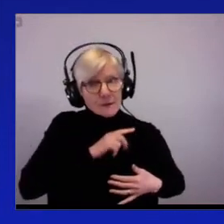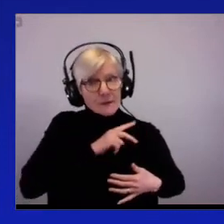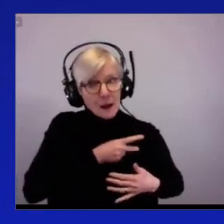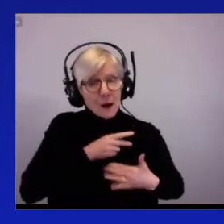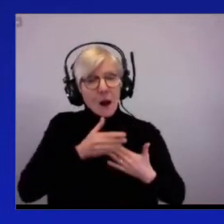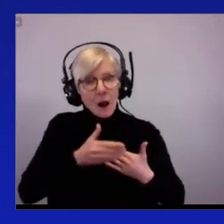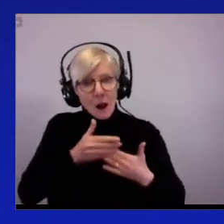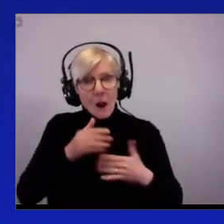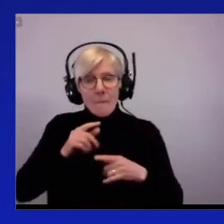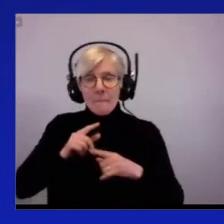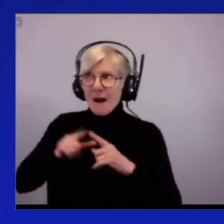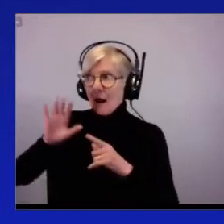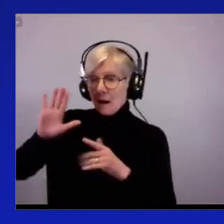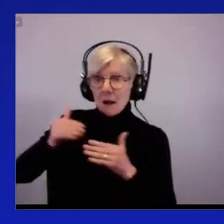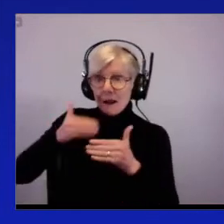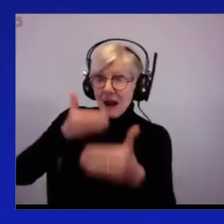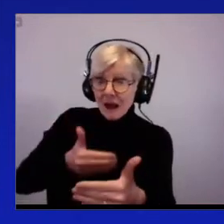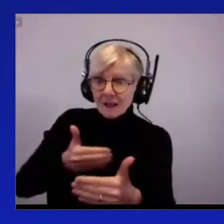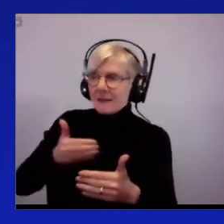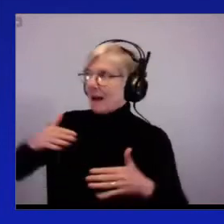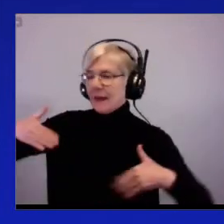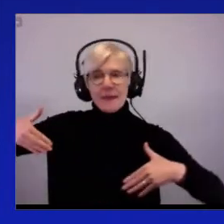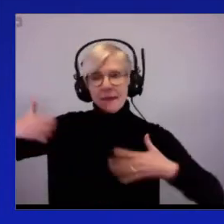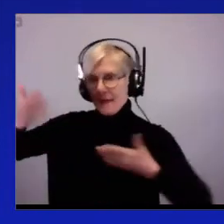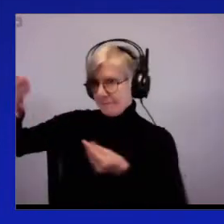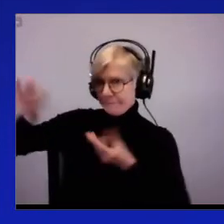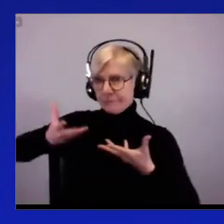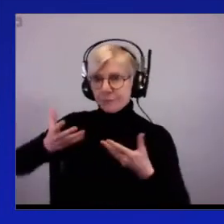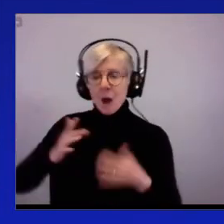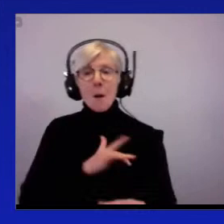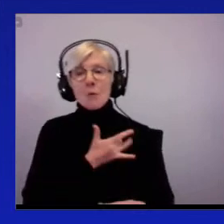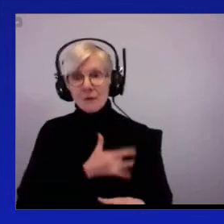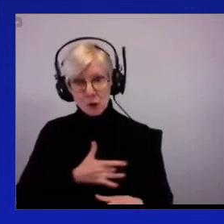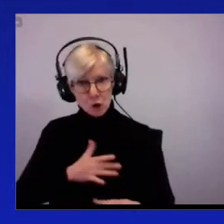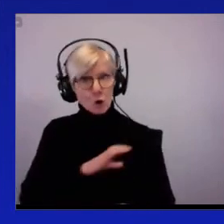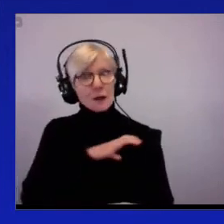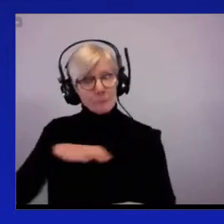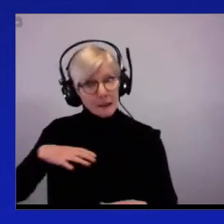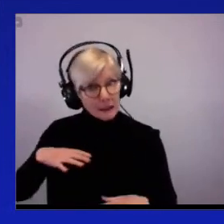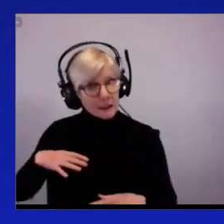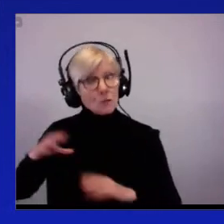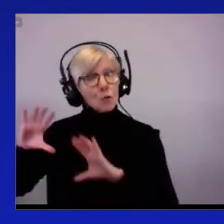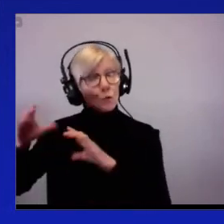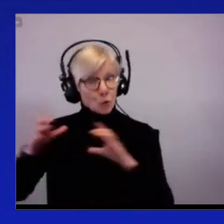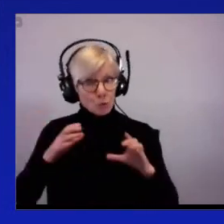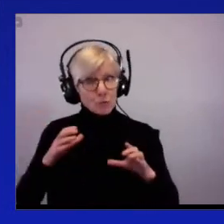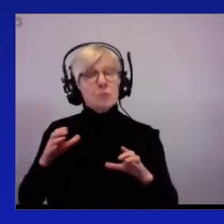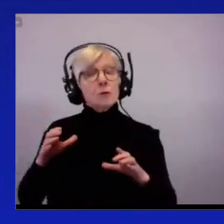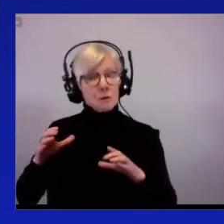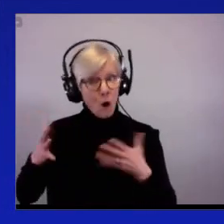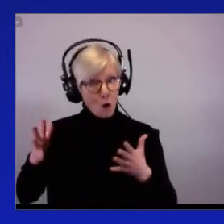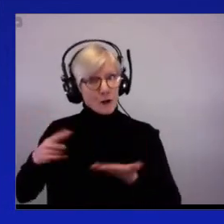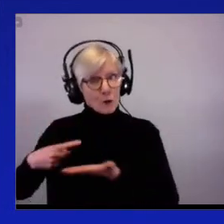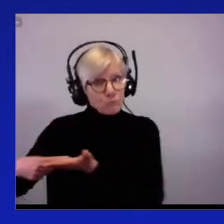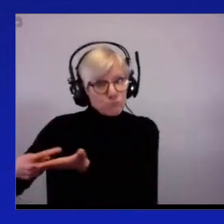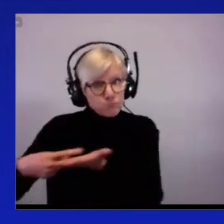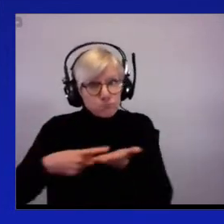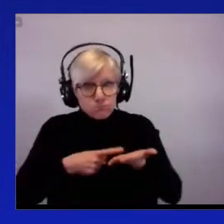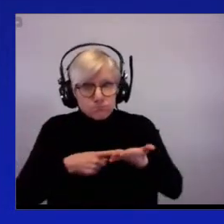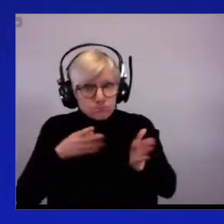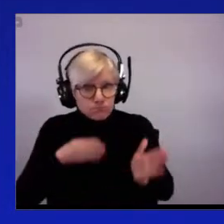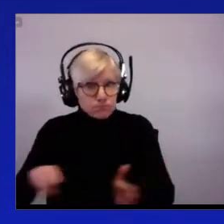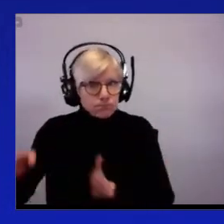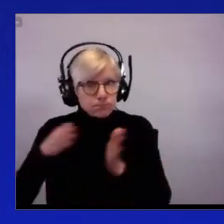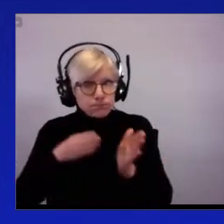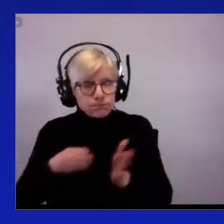My understanding is that there are provincial committees, subgroups looking at how to define those at highest risk,